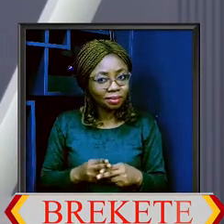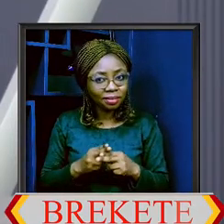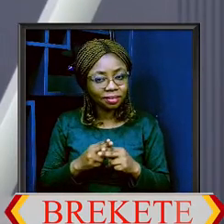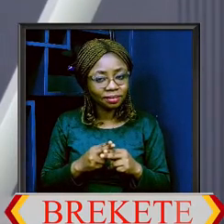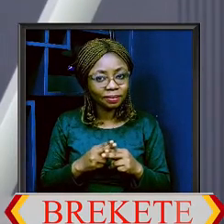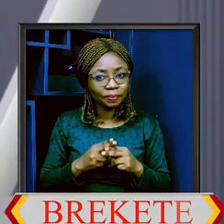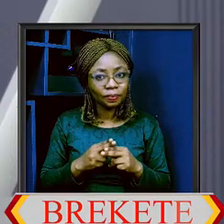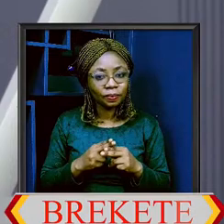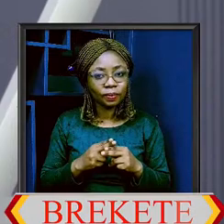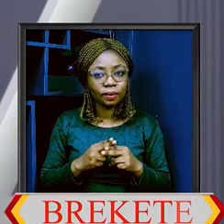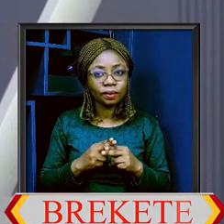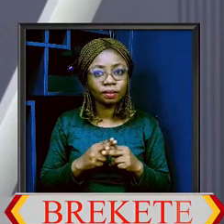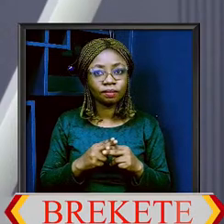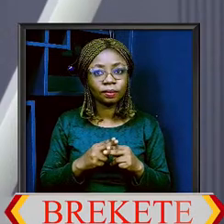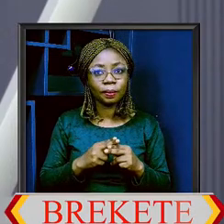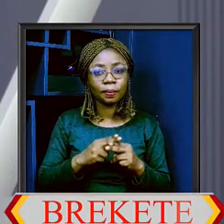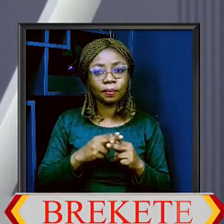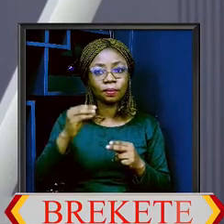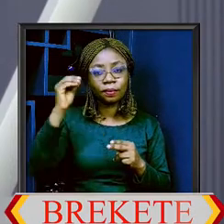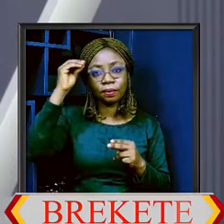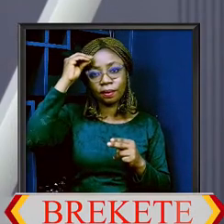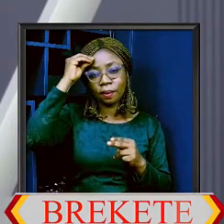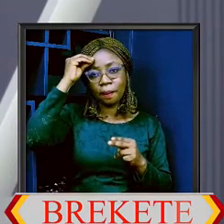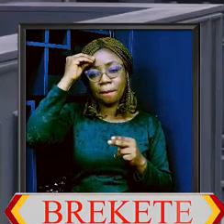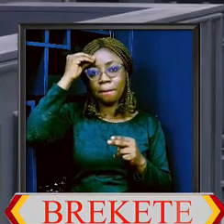names man's inhumanity